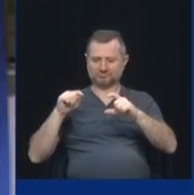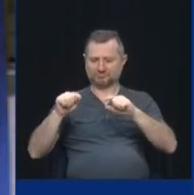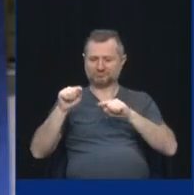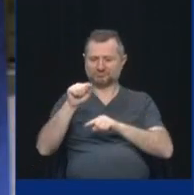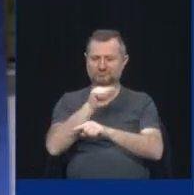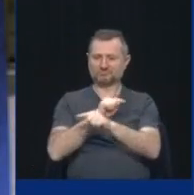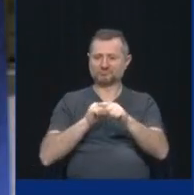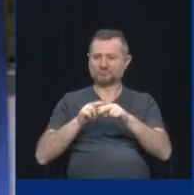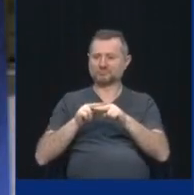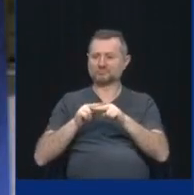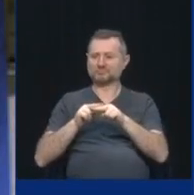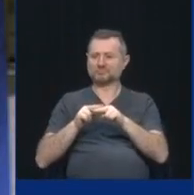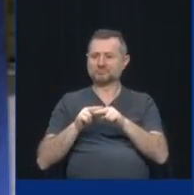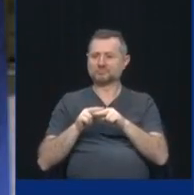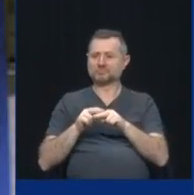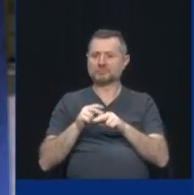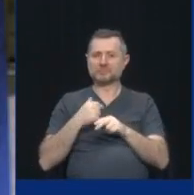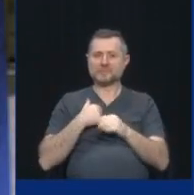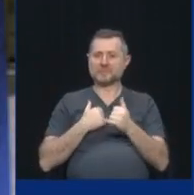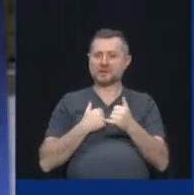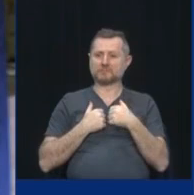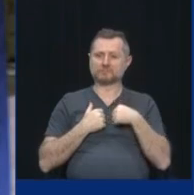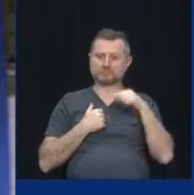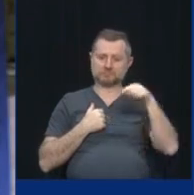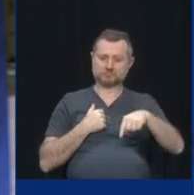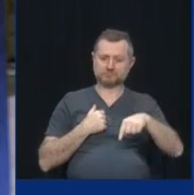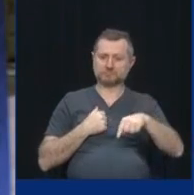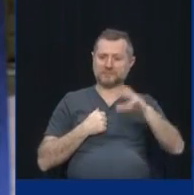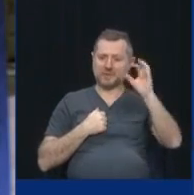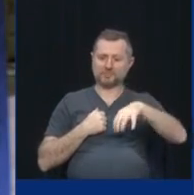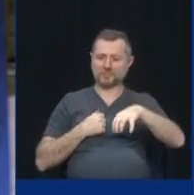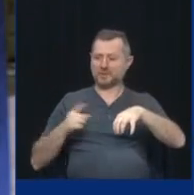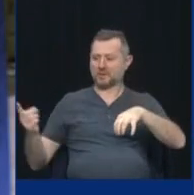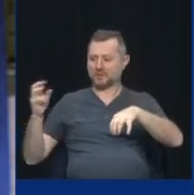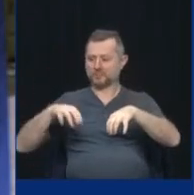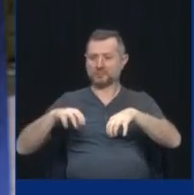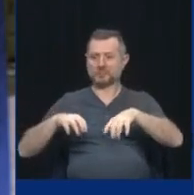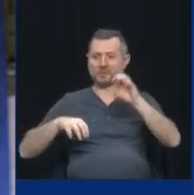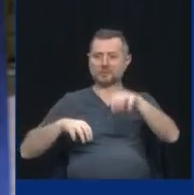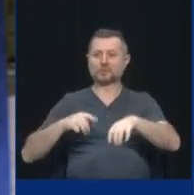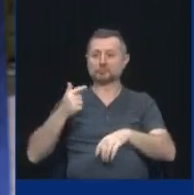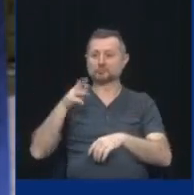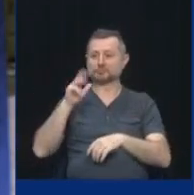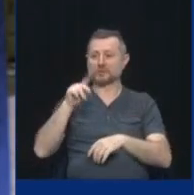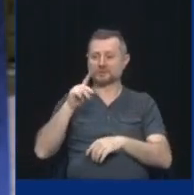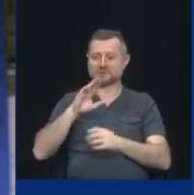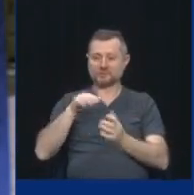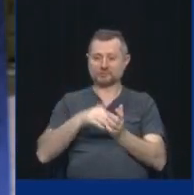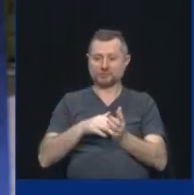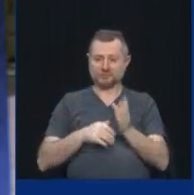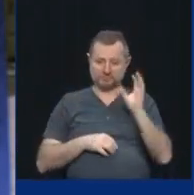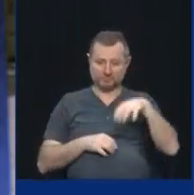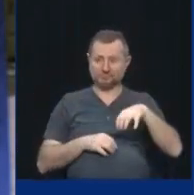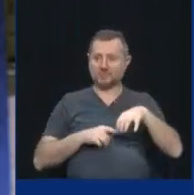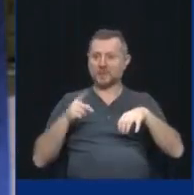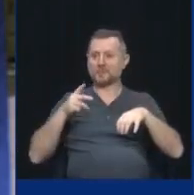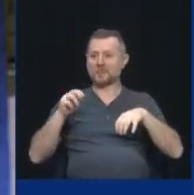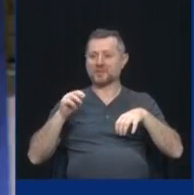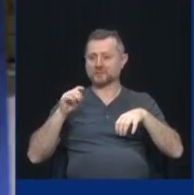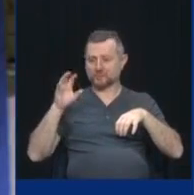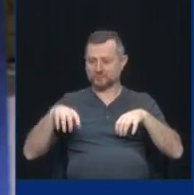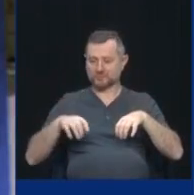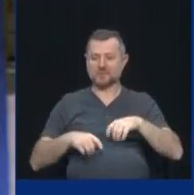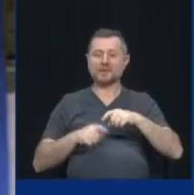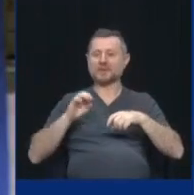Grand Central Terminal, East Side Access, plus Penn, plus 780,